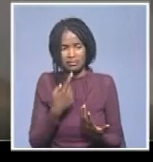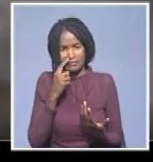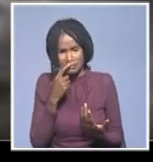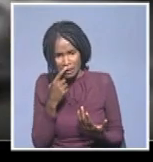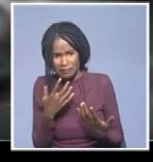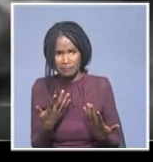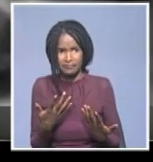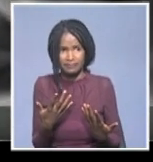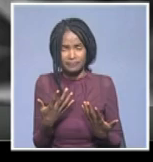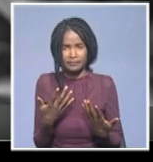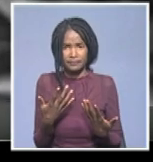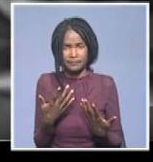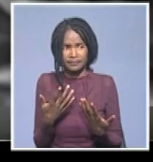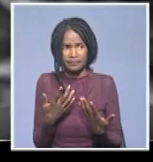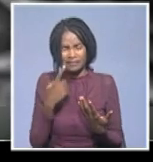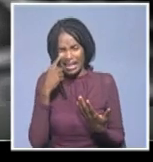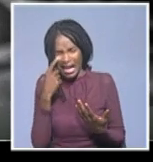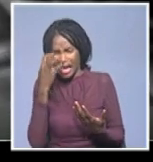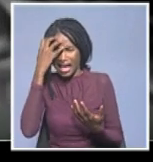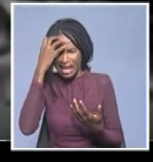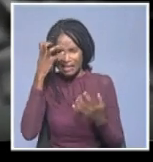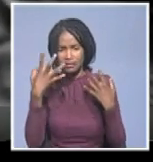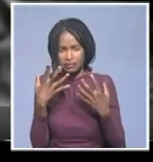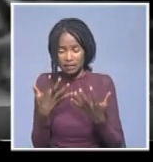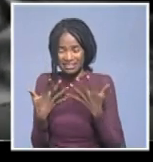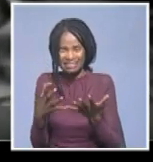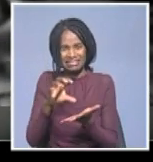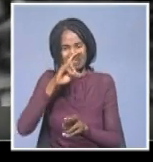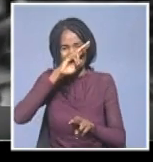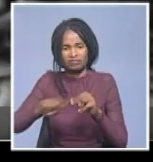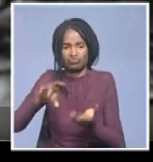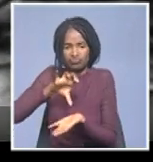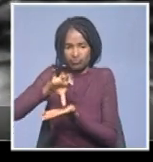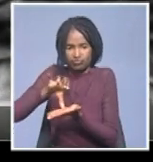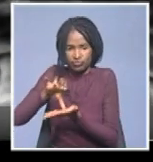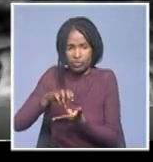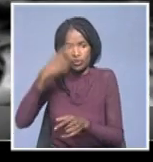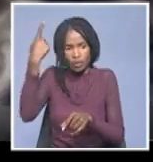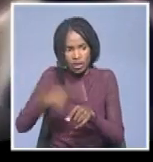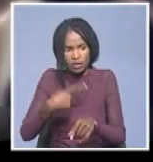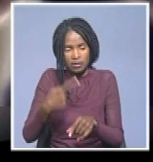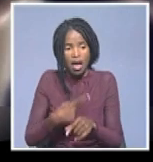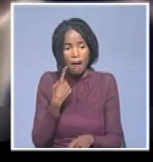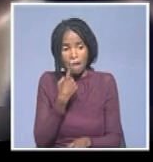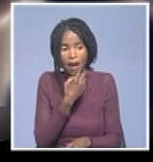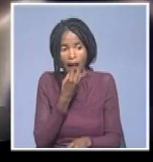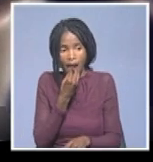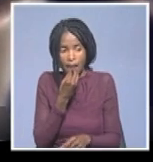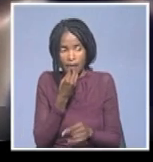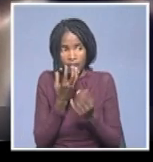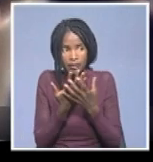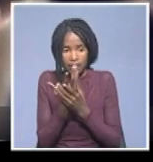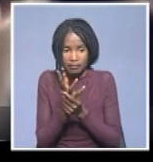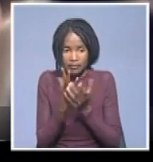your nose, all parts of the body. So and especially when it comes to the mouth. So